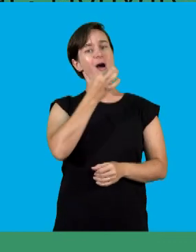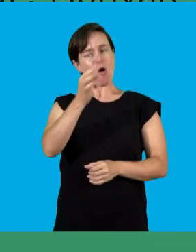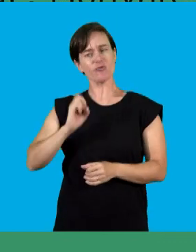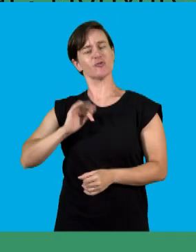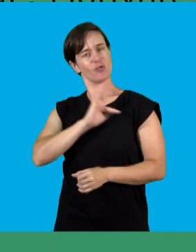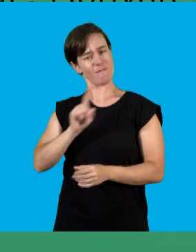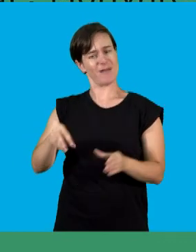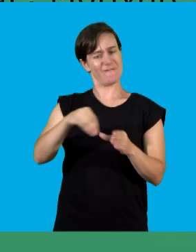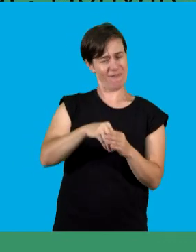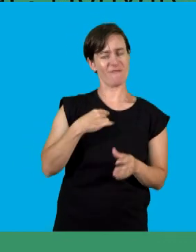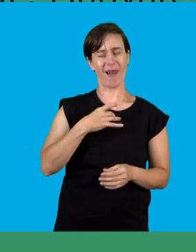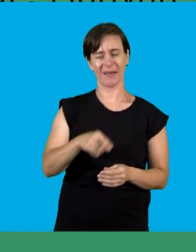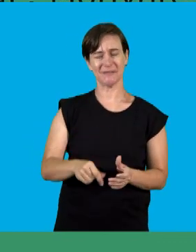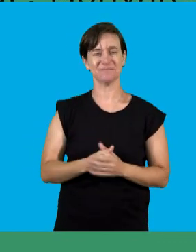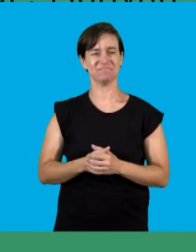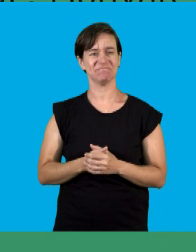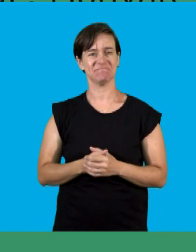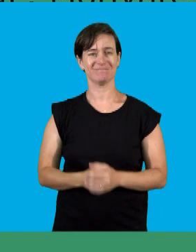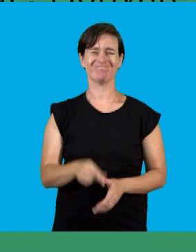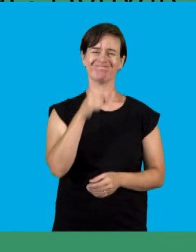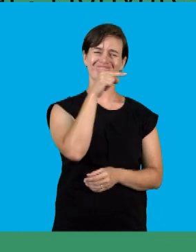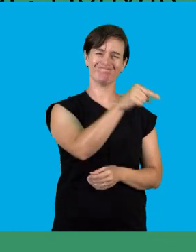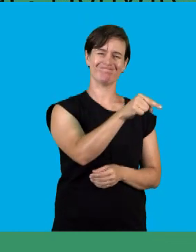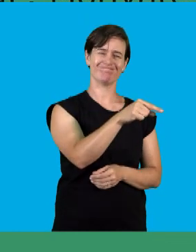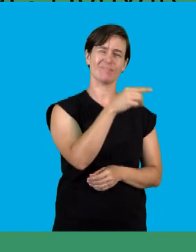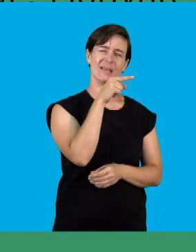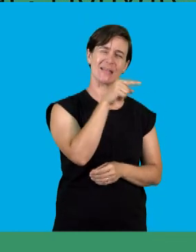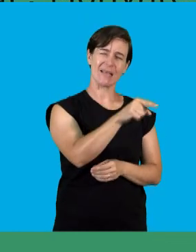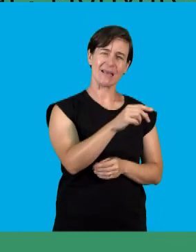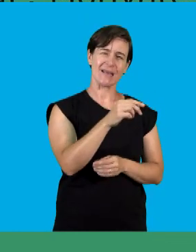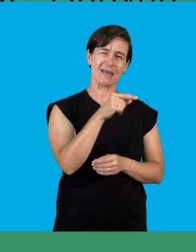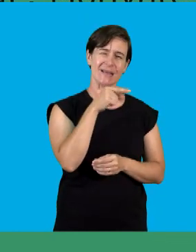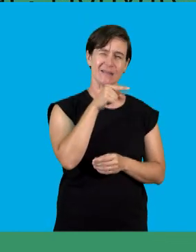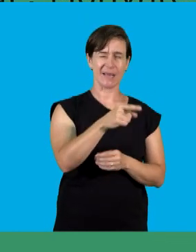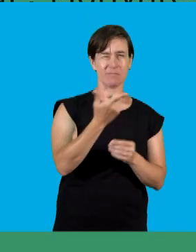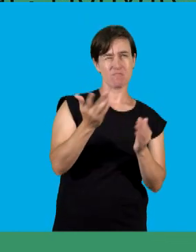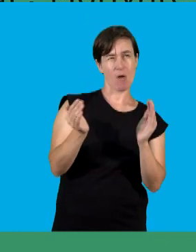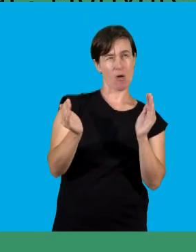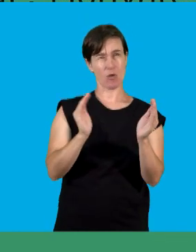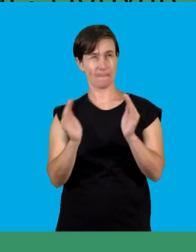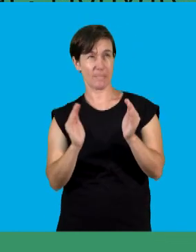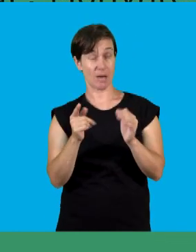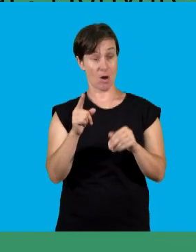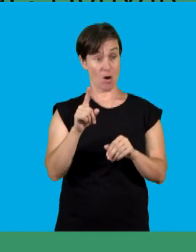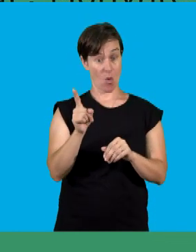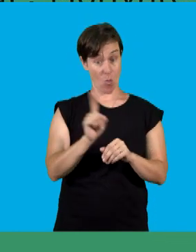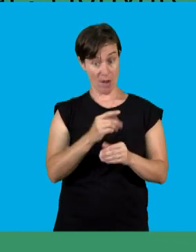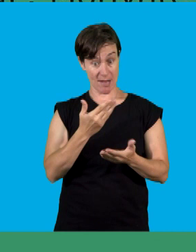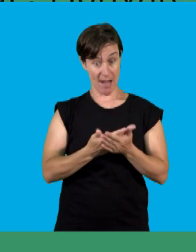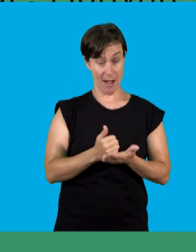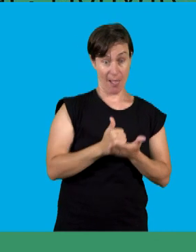involved? All right. NL considered the forces acting for change and against